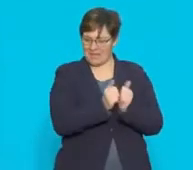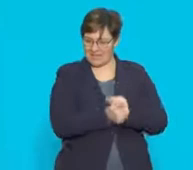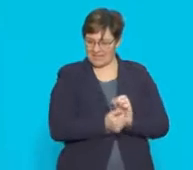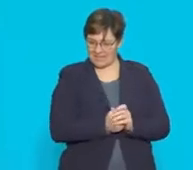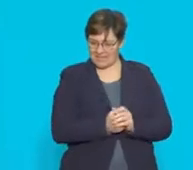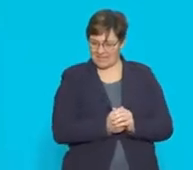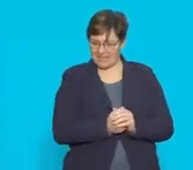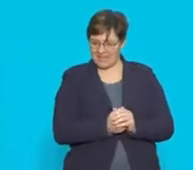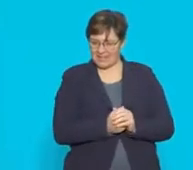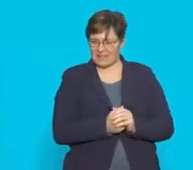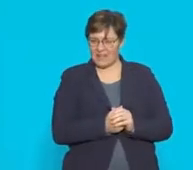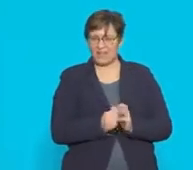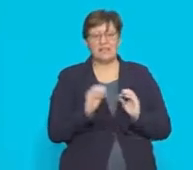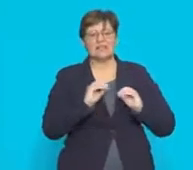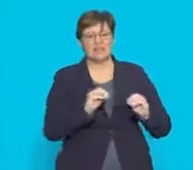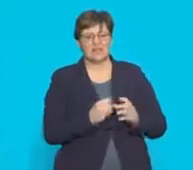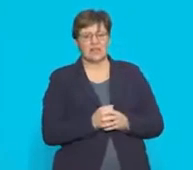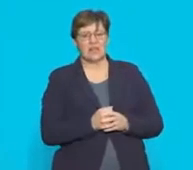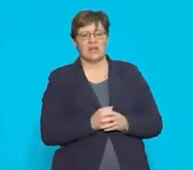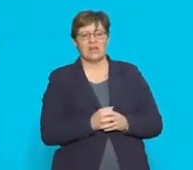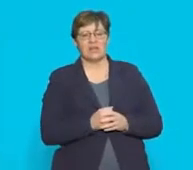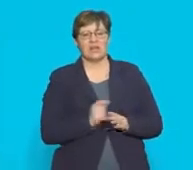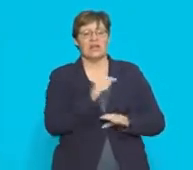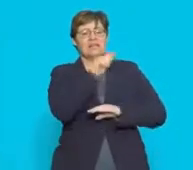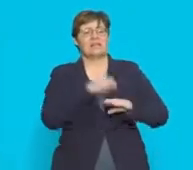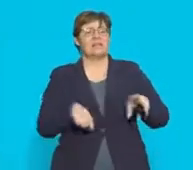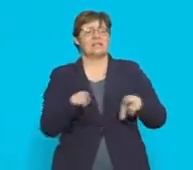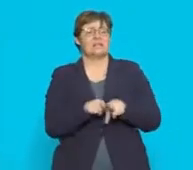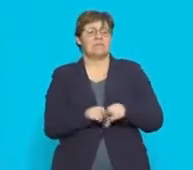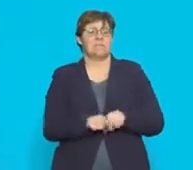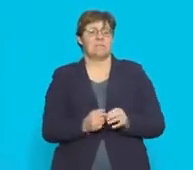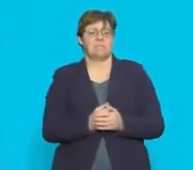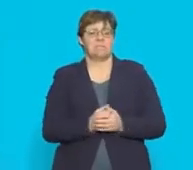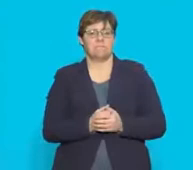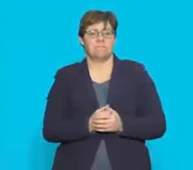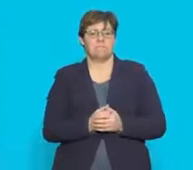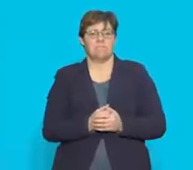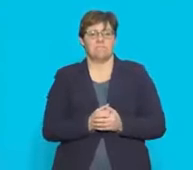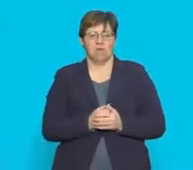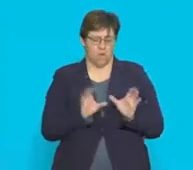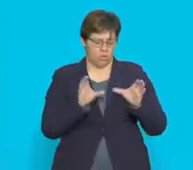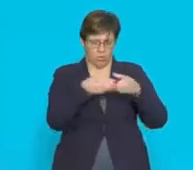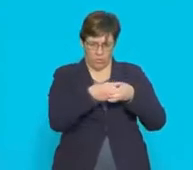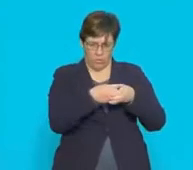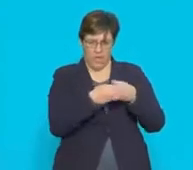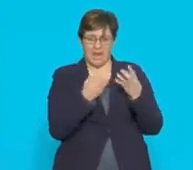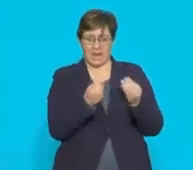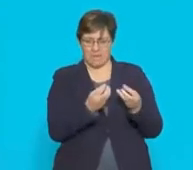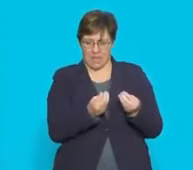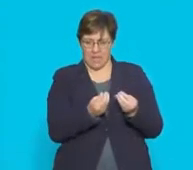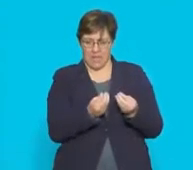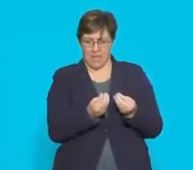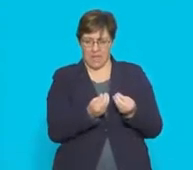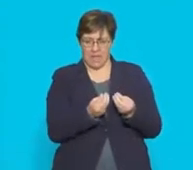that is, at school level. And they taught you to say divide is the same as when you are grouping a number